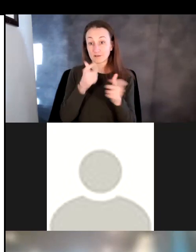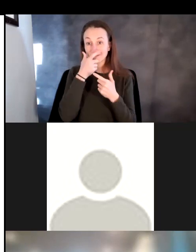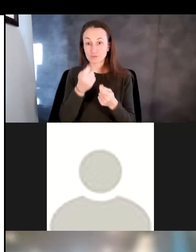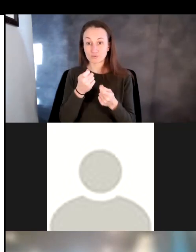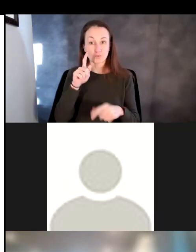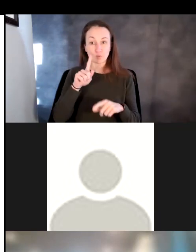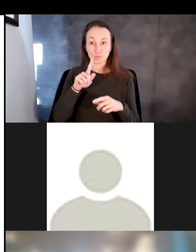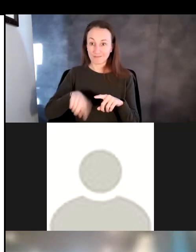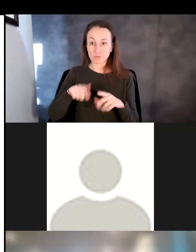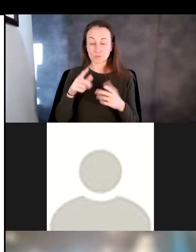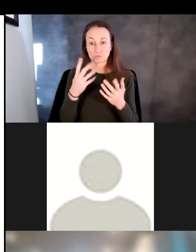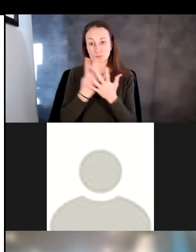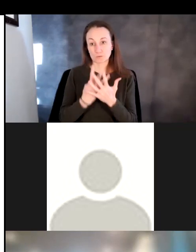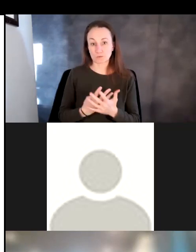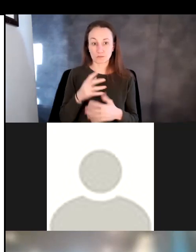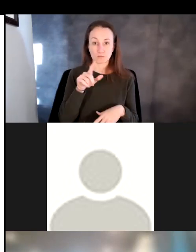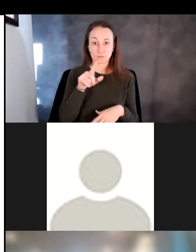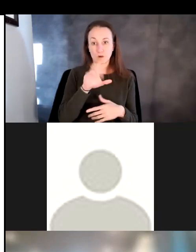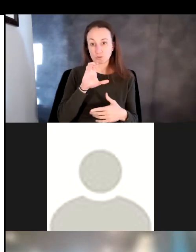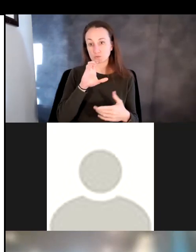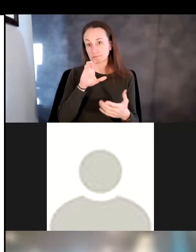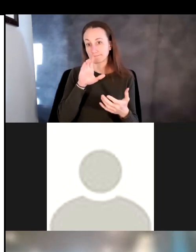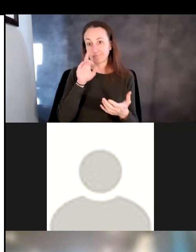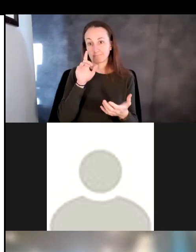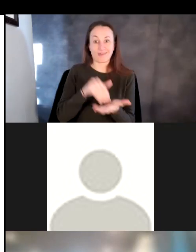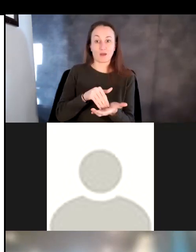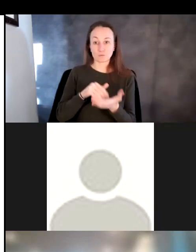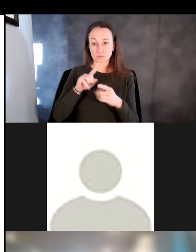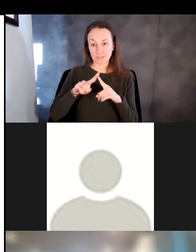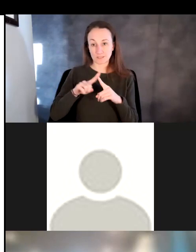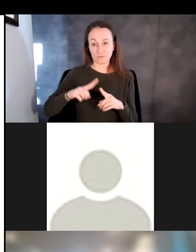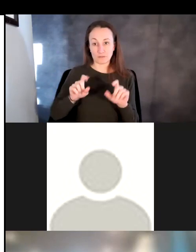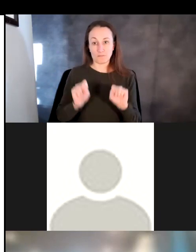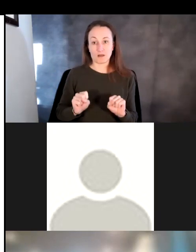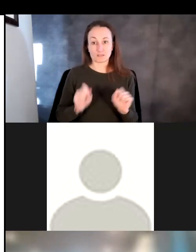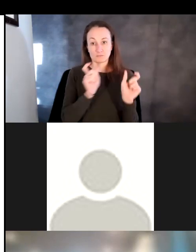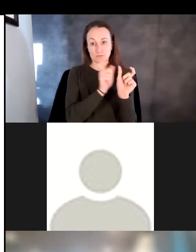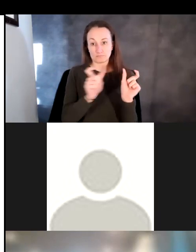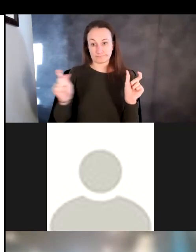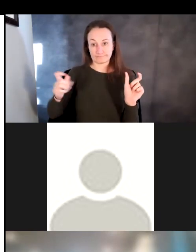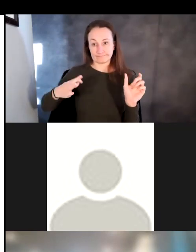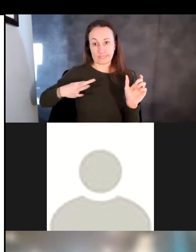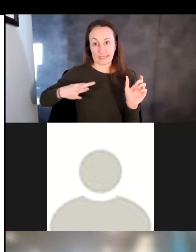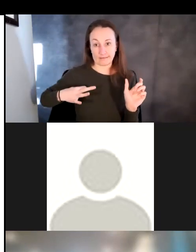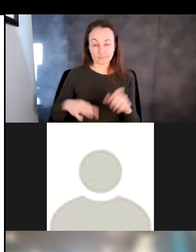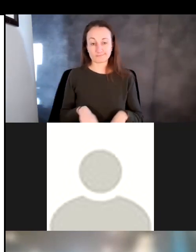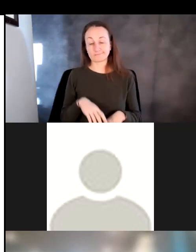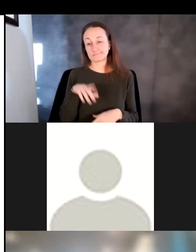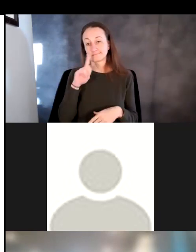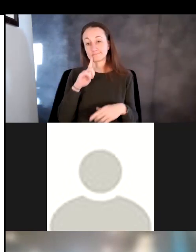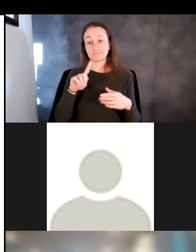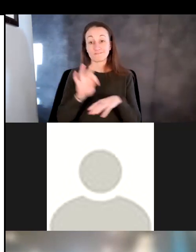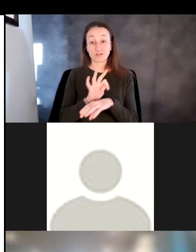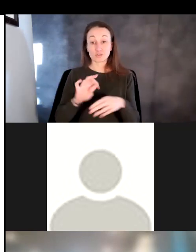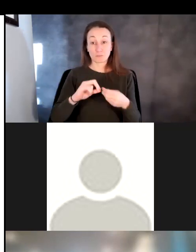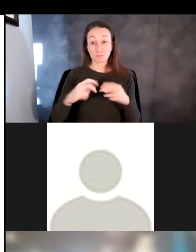thousand candidates. One thing we can take advantage of, however, is that functional proteins tend to be